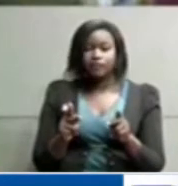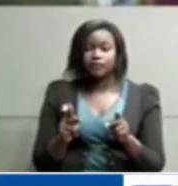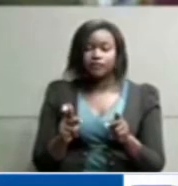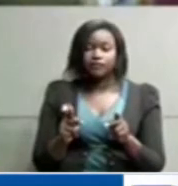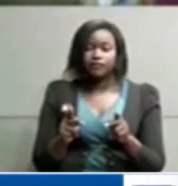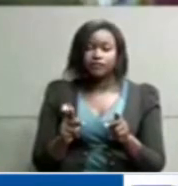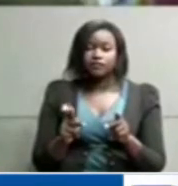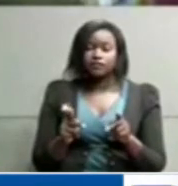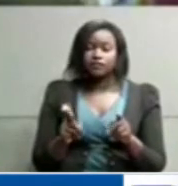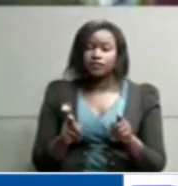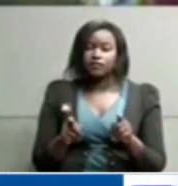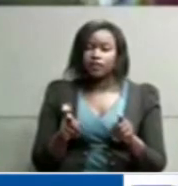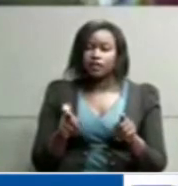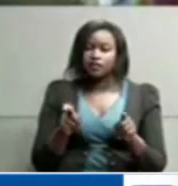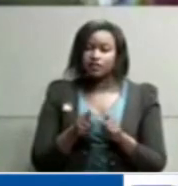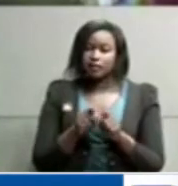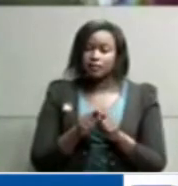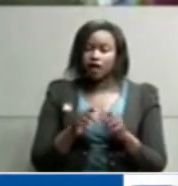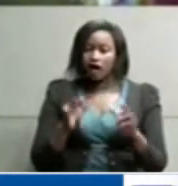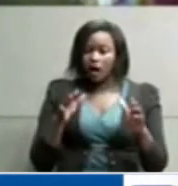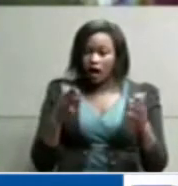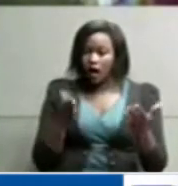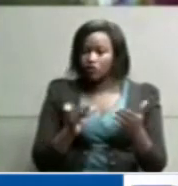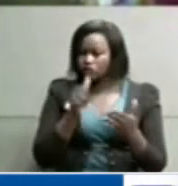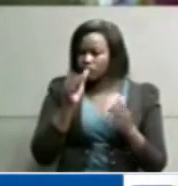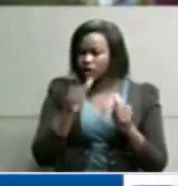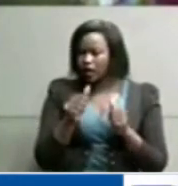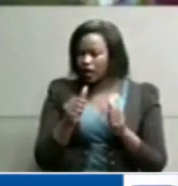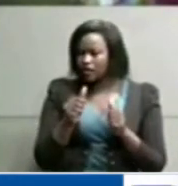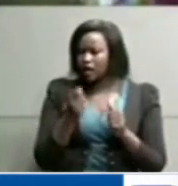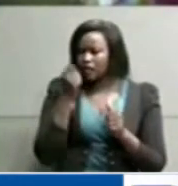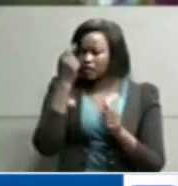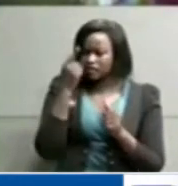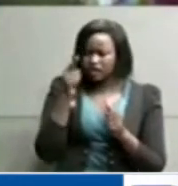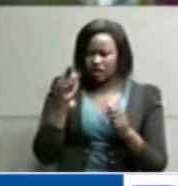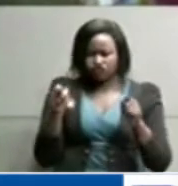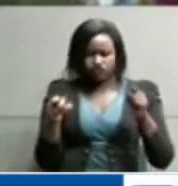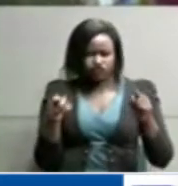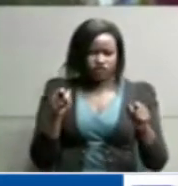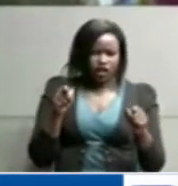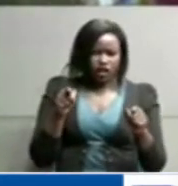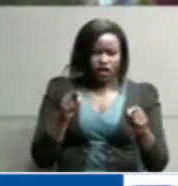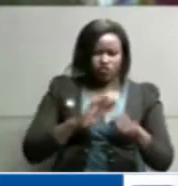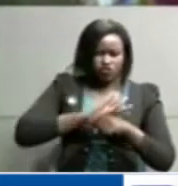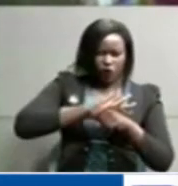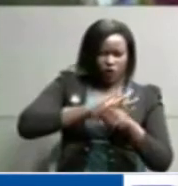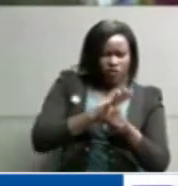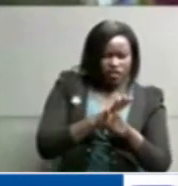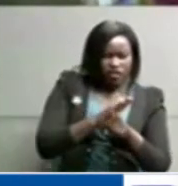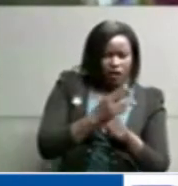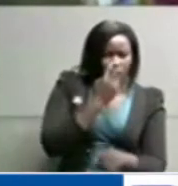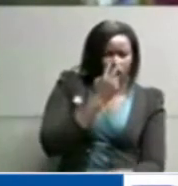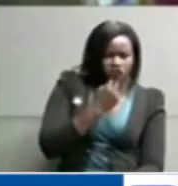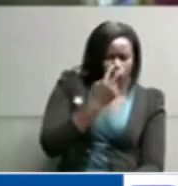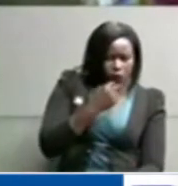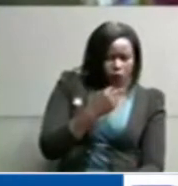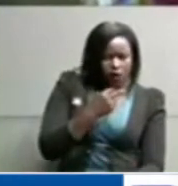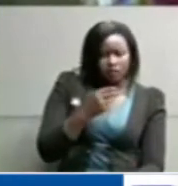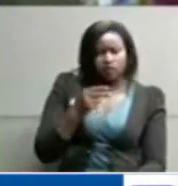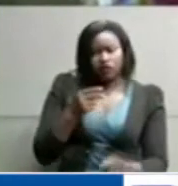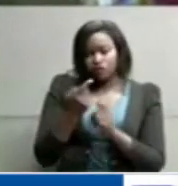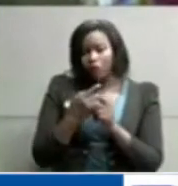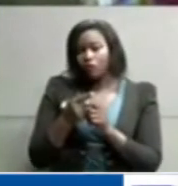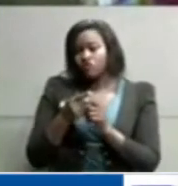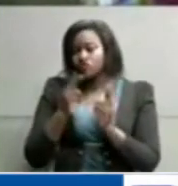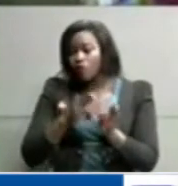And the how you can even slightly differentiate between COVID flu-like symptom from the normal